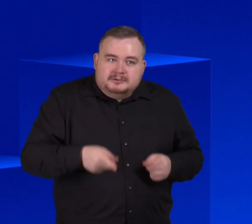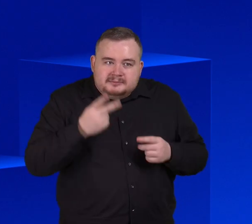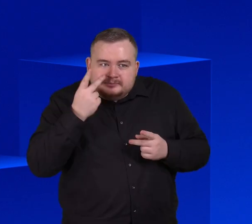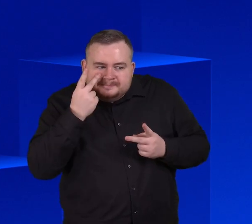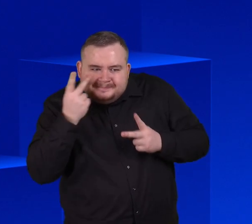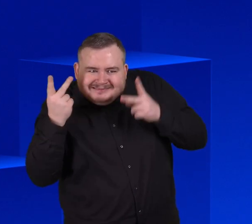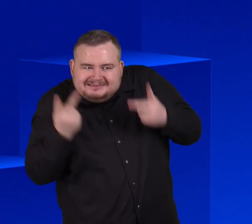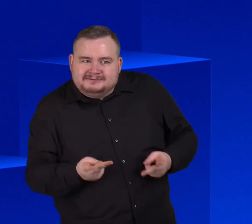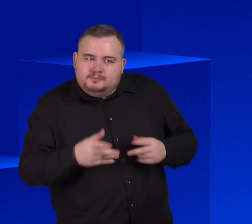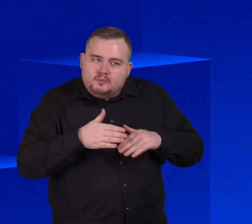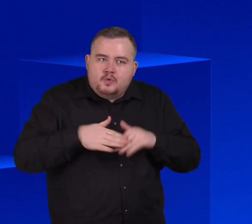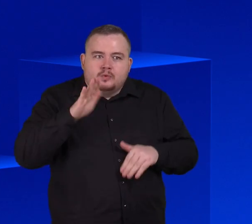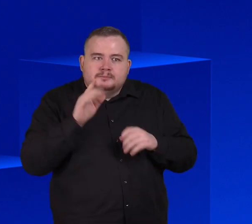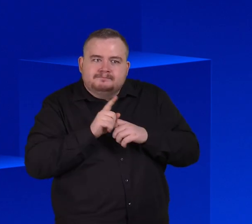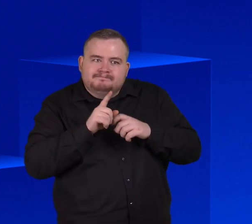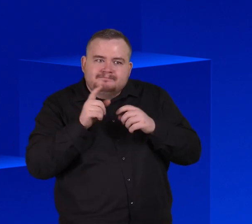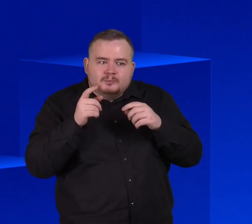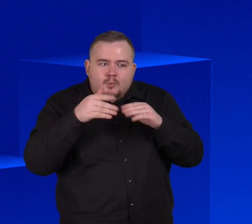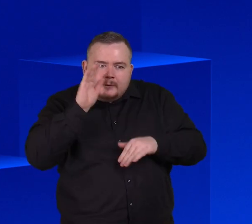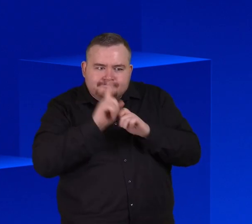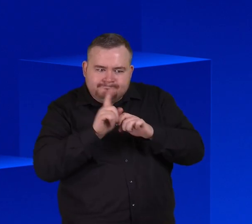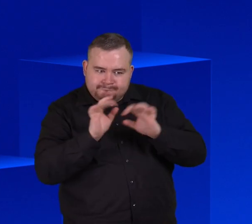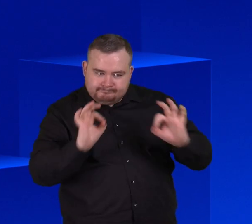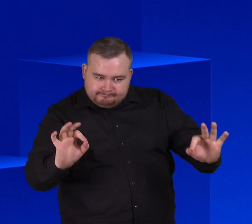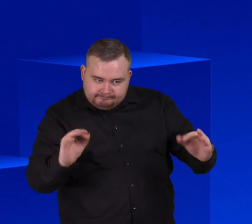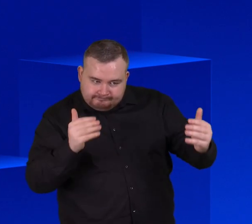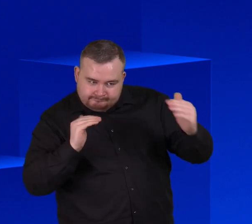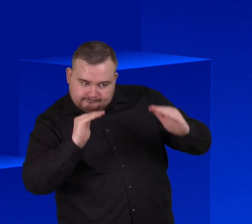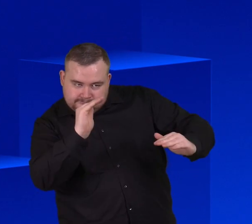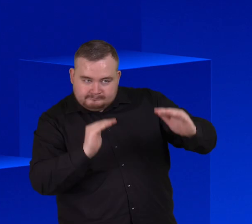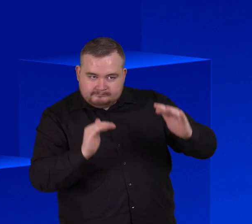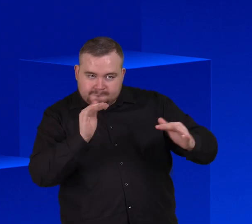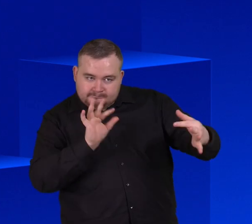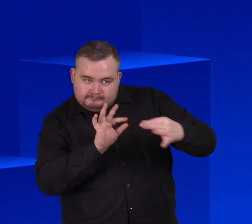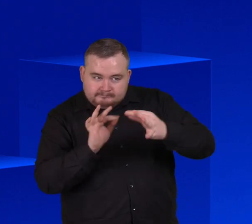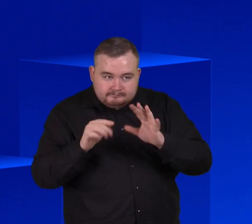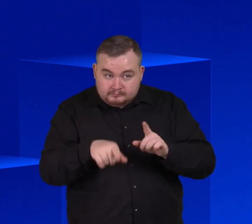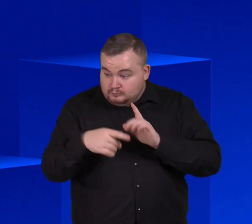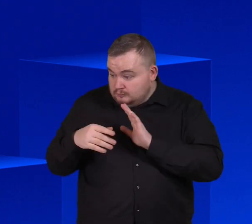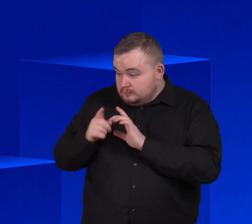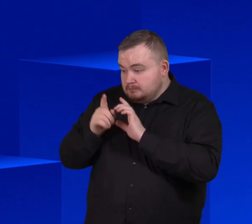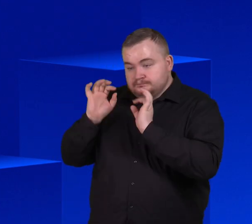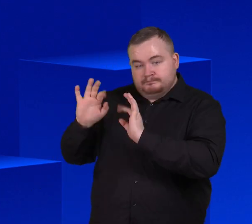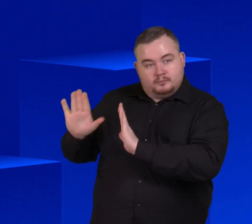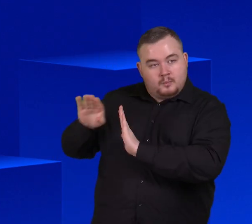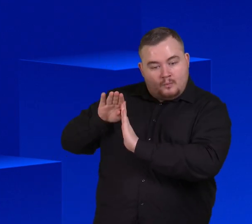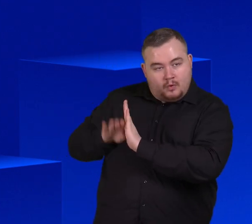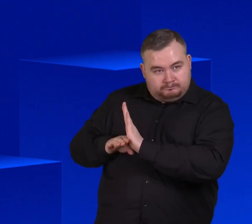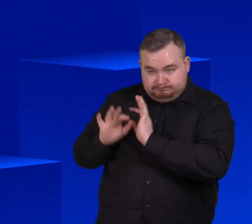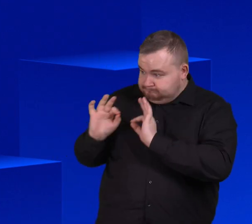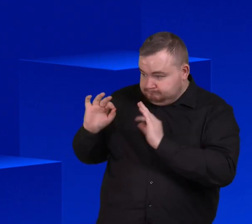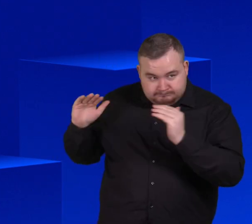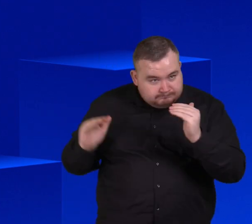was a basic model, was converted somehow from the clash of two point of view, of